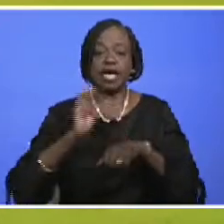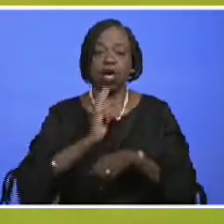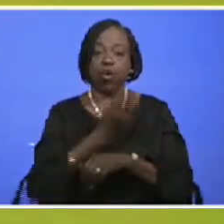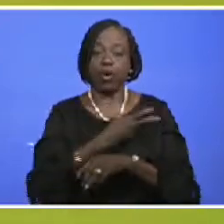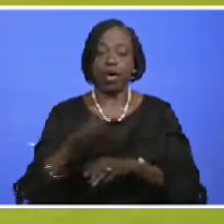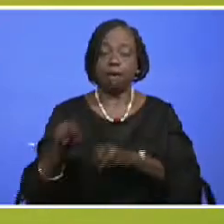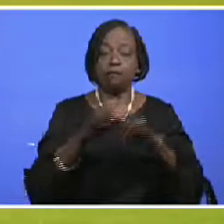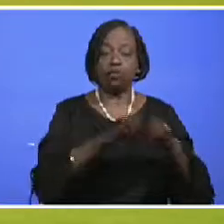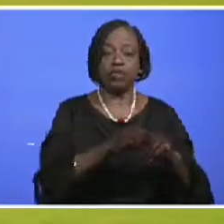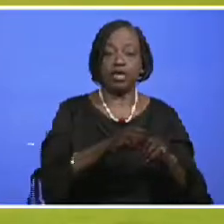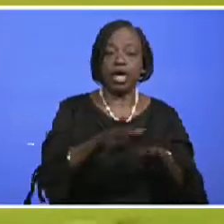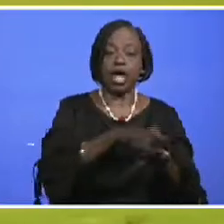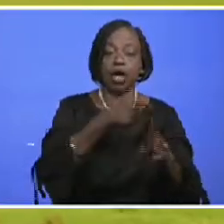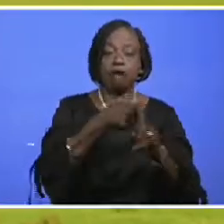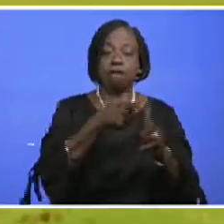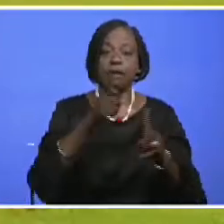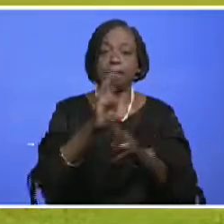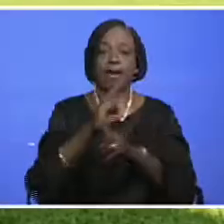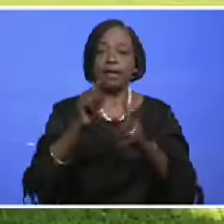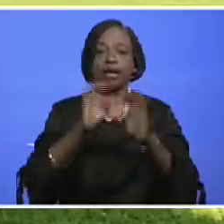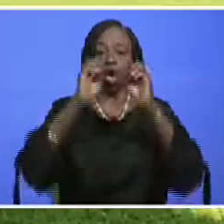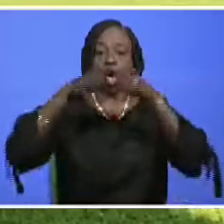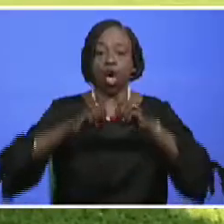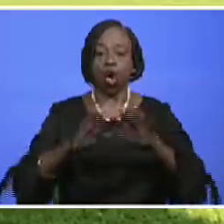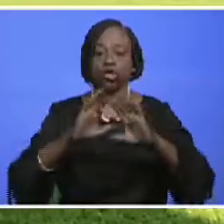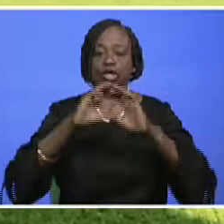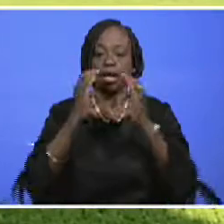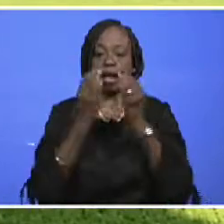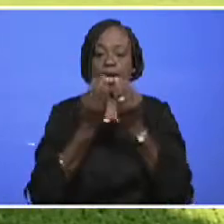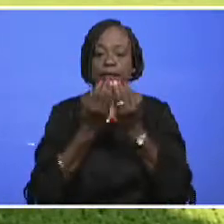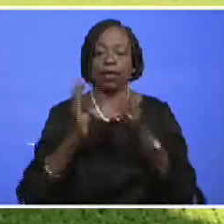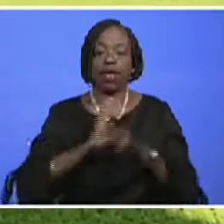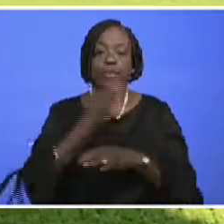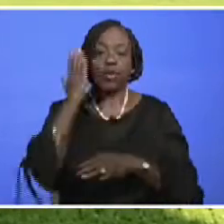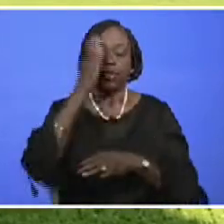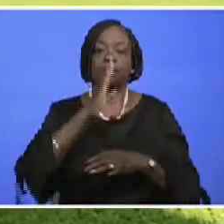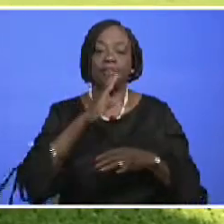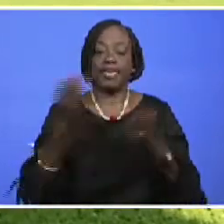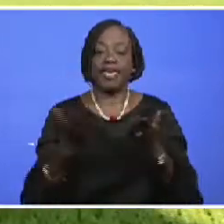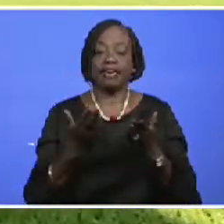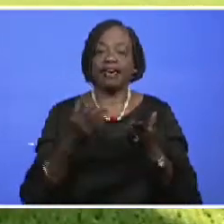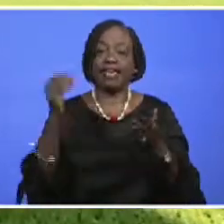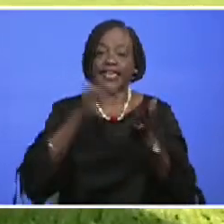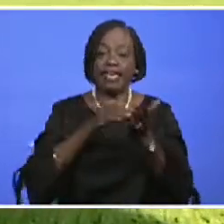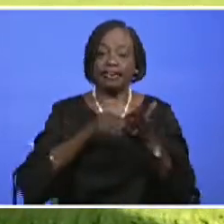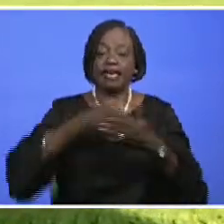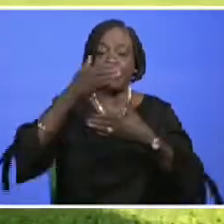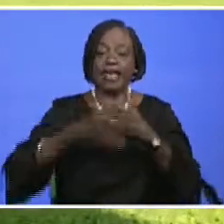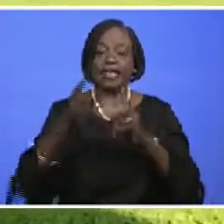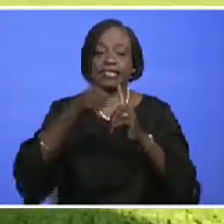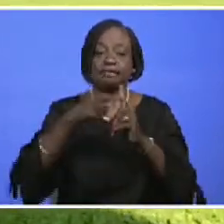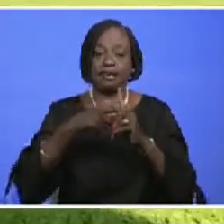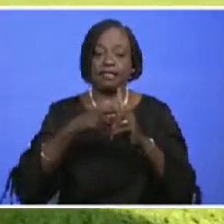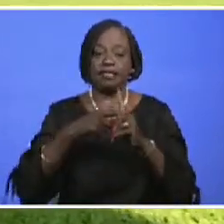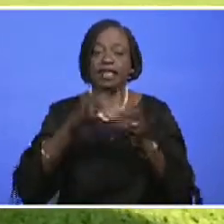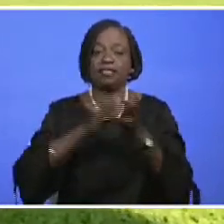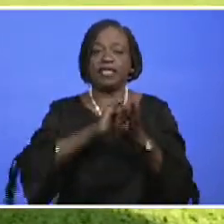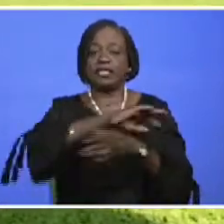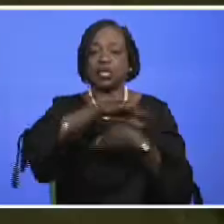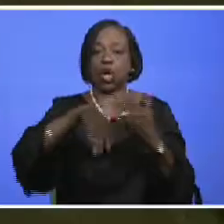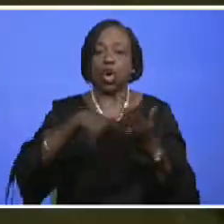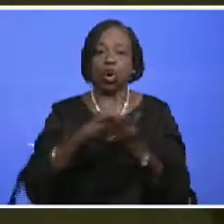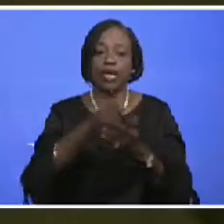moving along from Bahama, and we're at Ocean Club. We'll be here again next month, and next month marks the hole-in-one tournament.